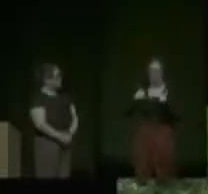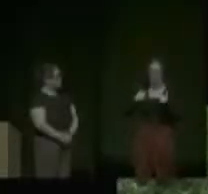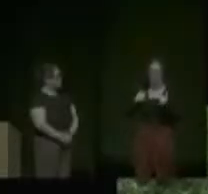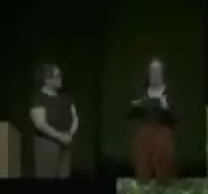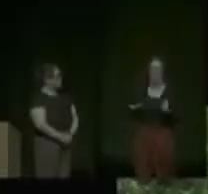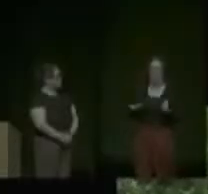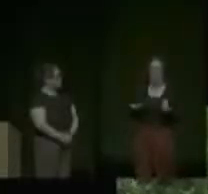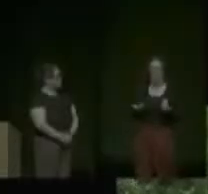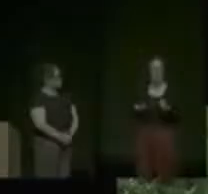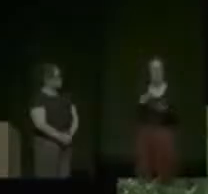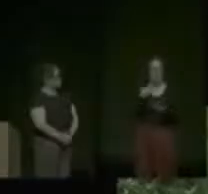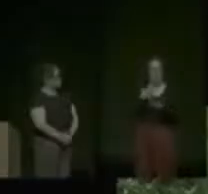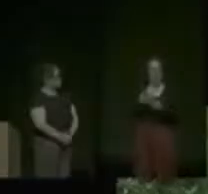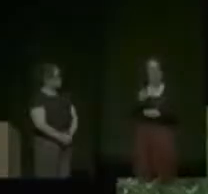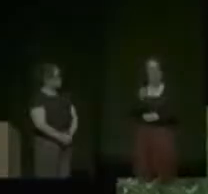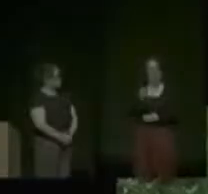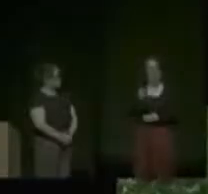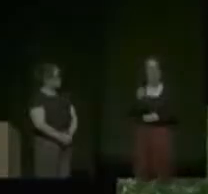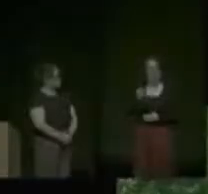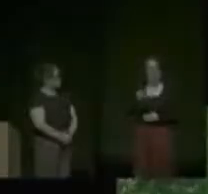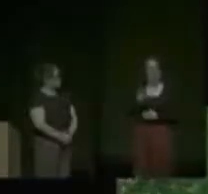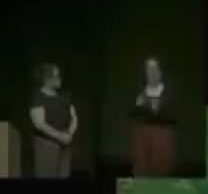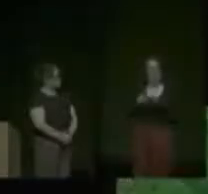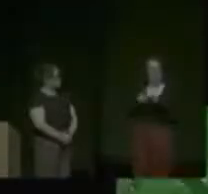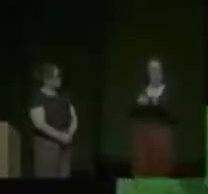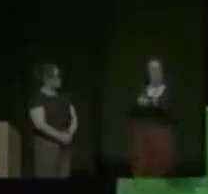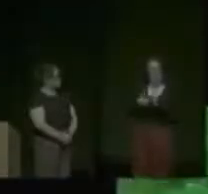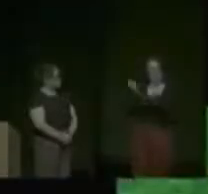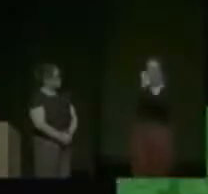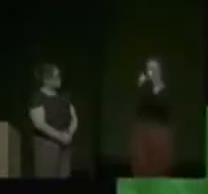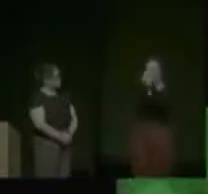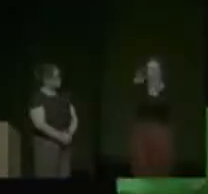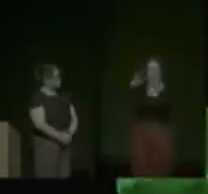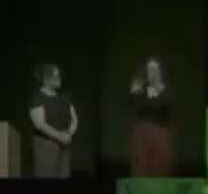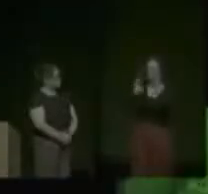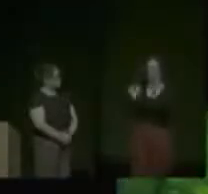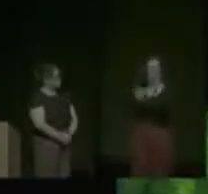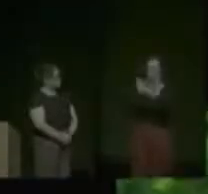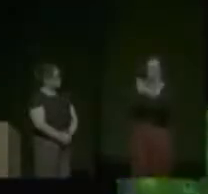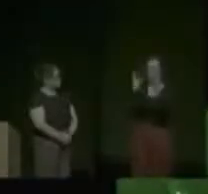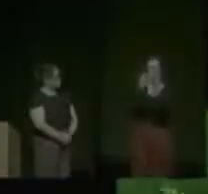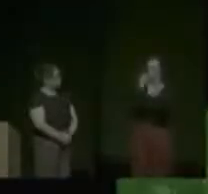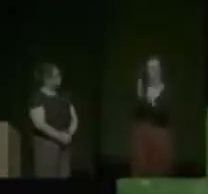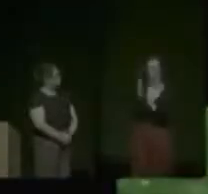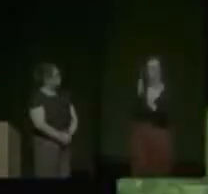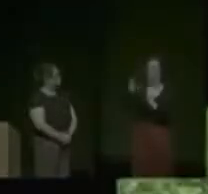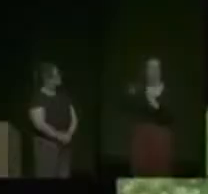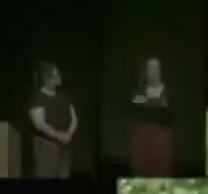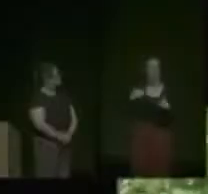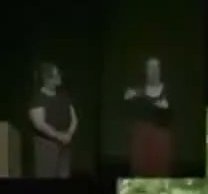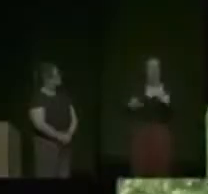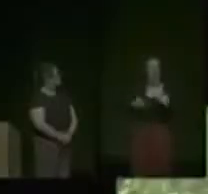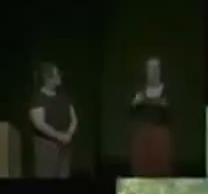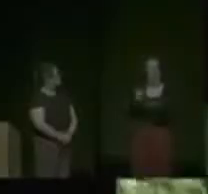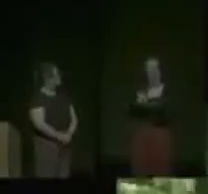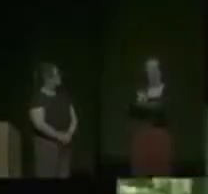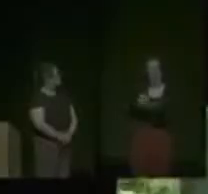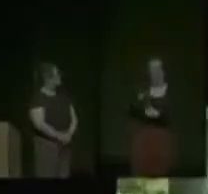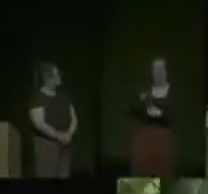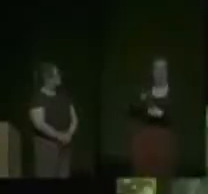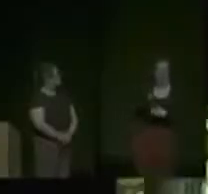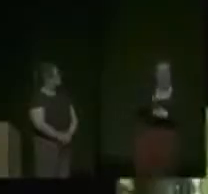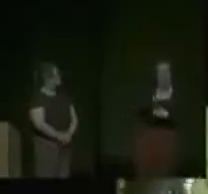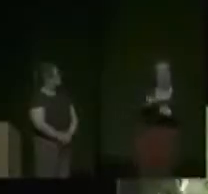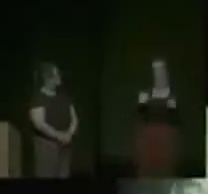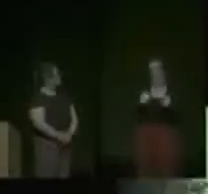our region's path to a vibrant future for the health of the river, its watershed, and its people. That future will bring